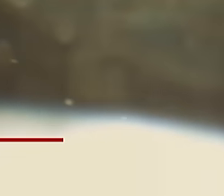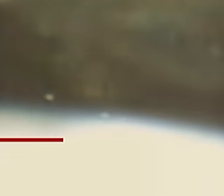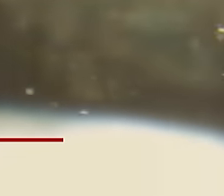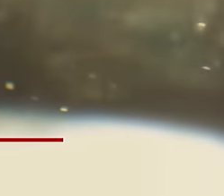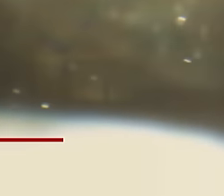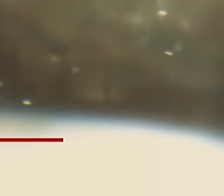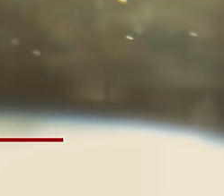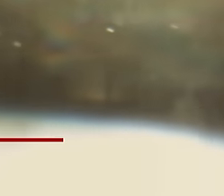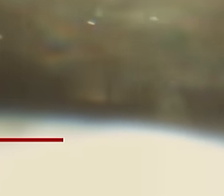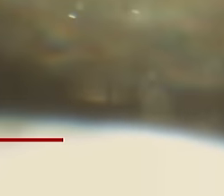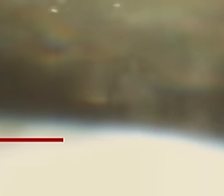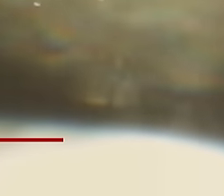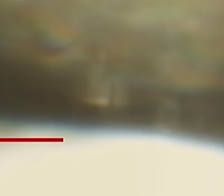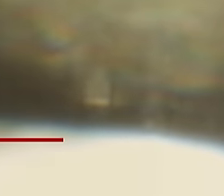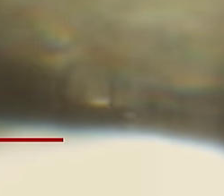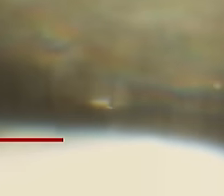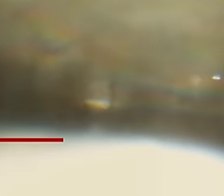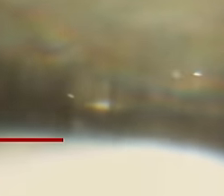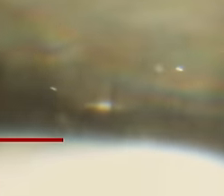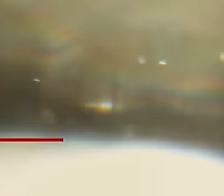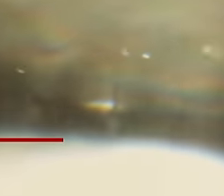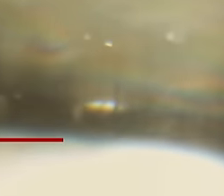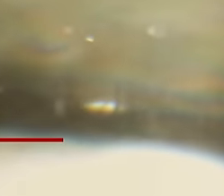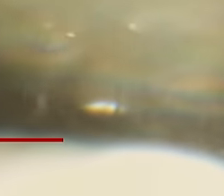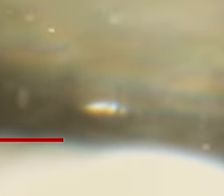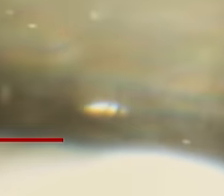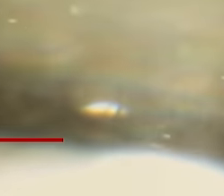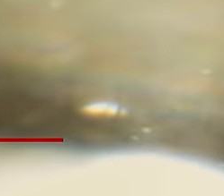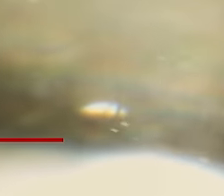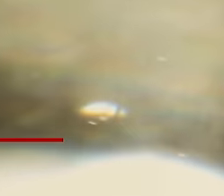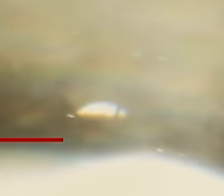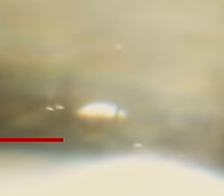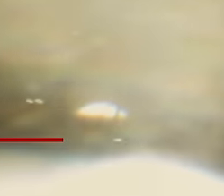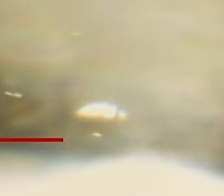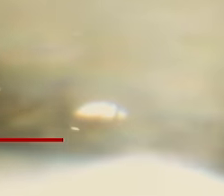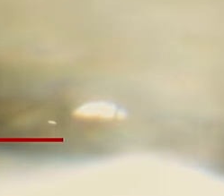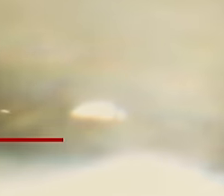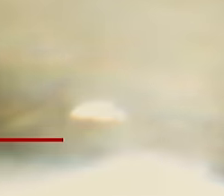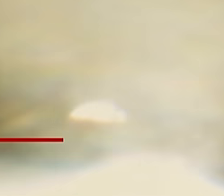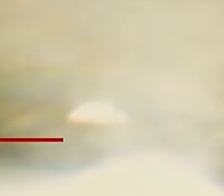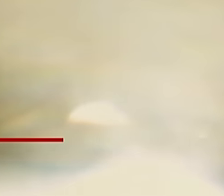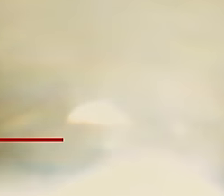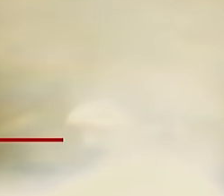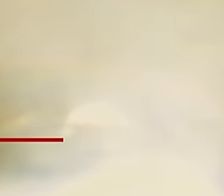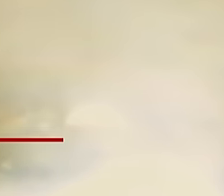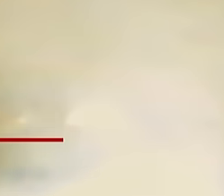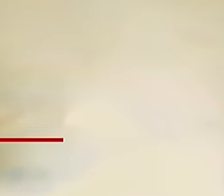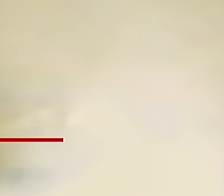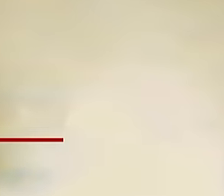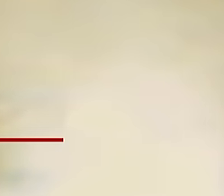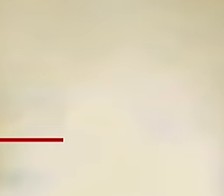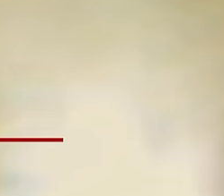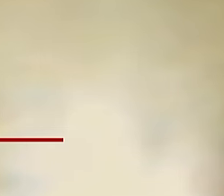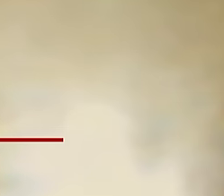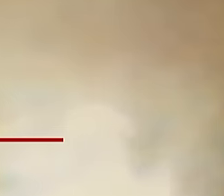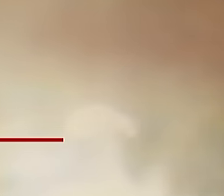Lord let your face shine upon us